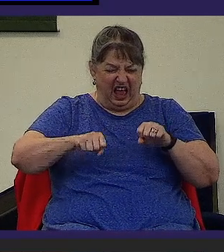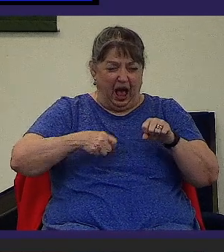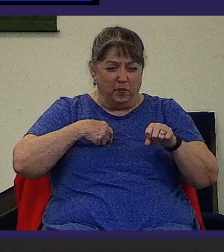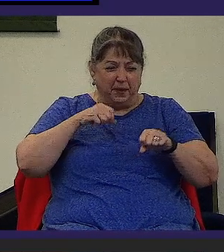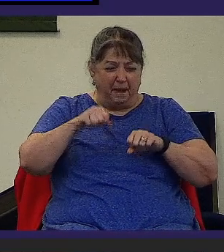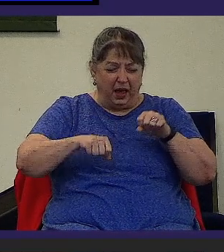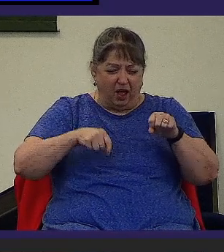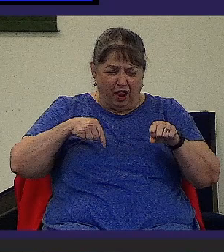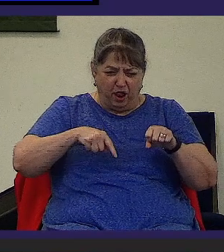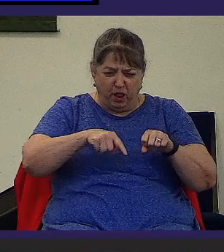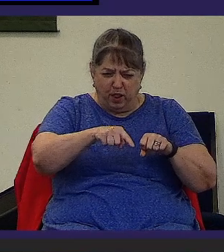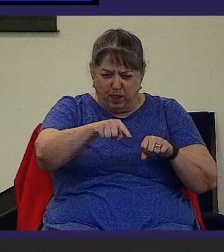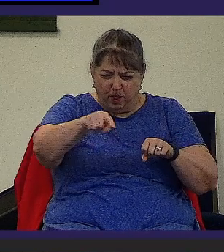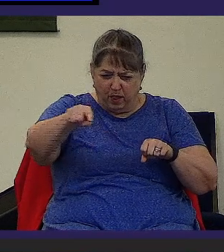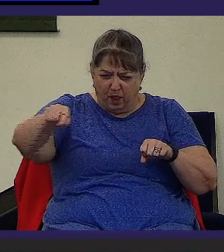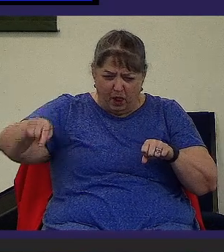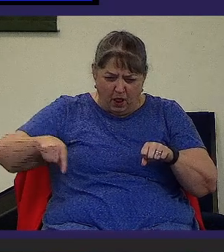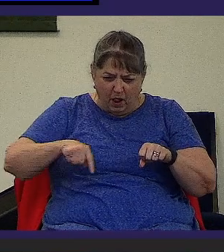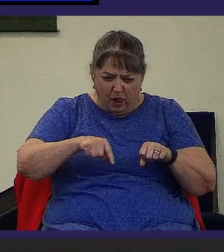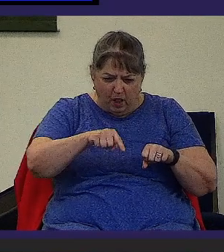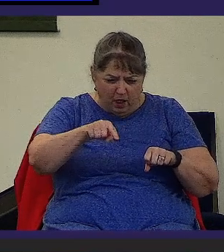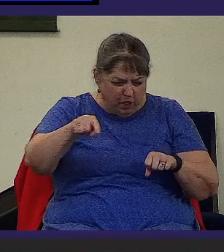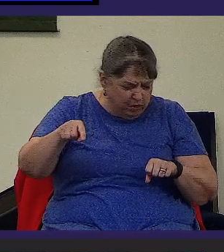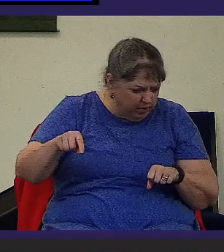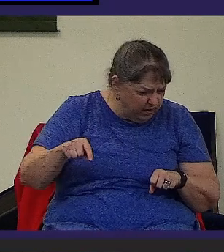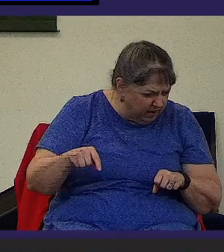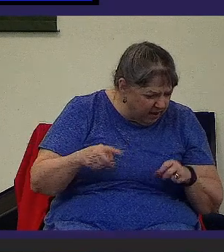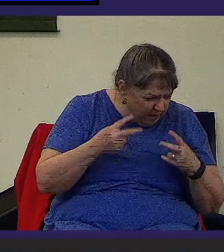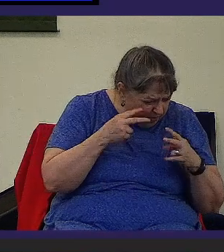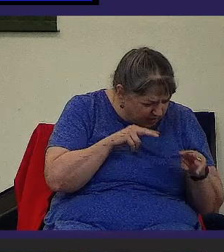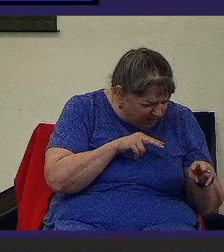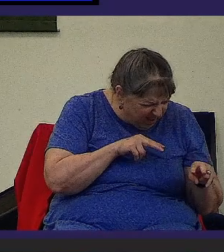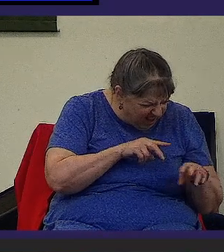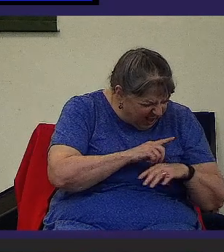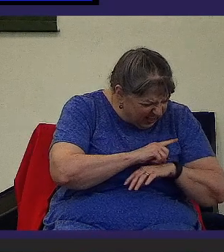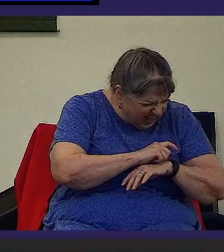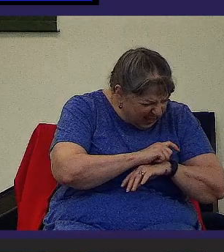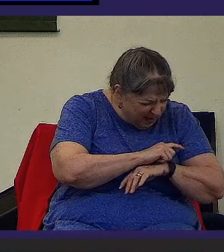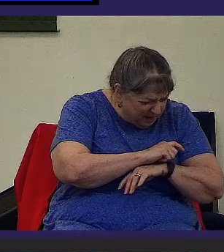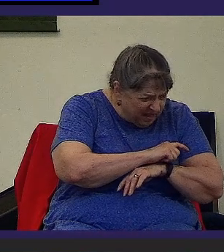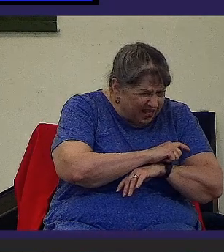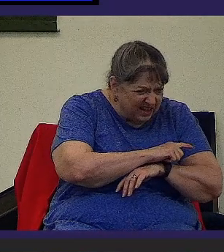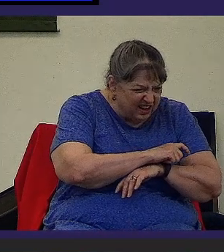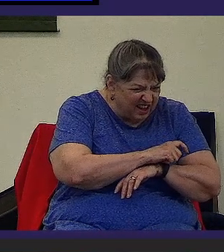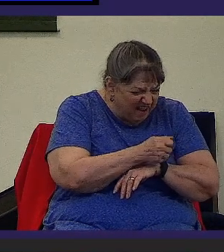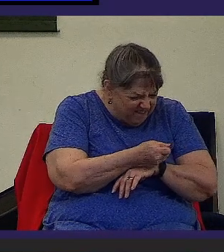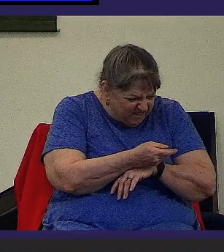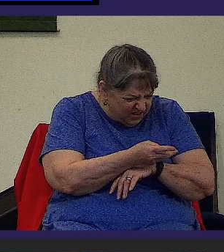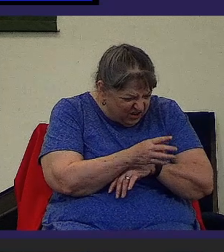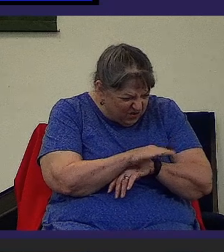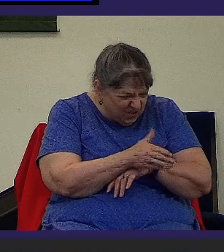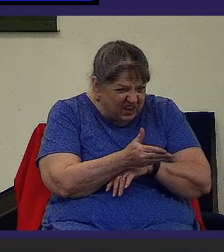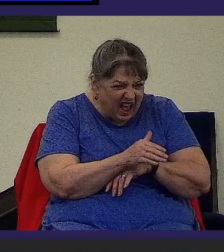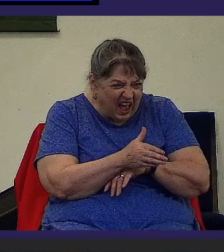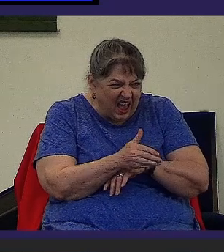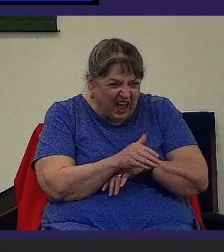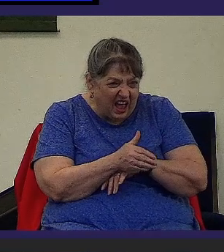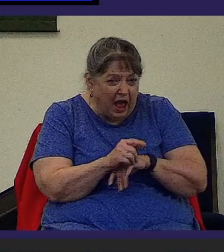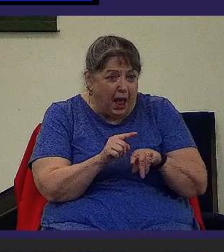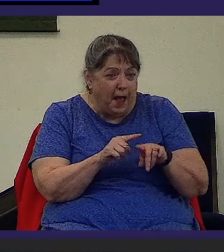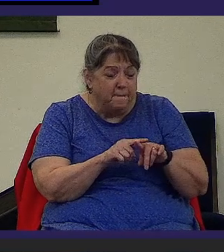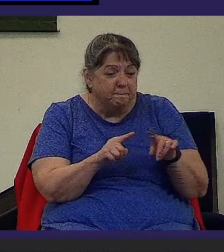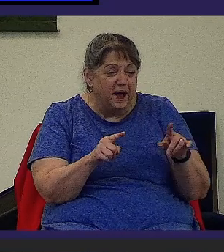somewhere and some were going faster than others and and some didn't make it but i noticed by the third time that they got